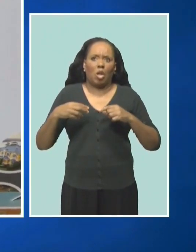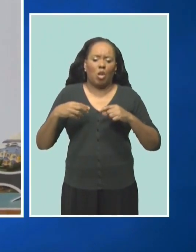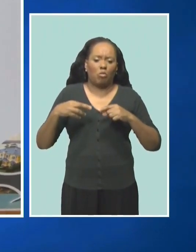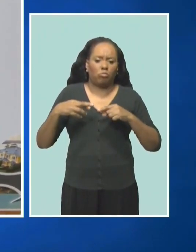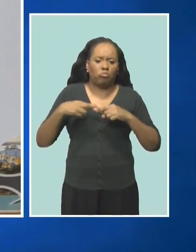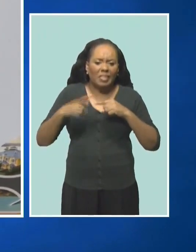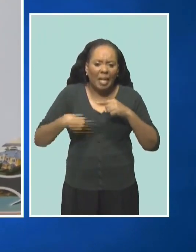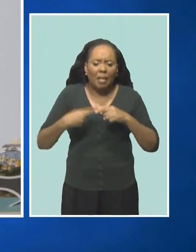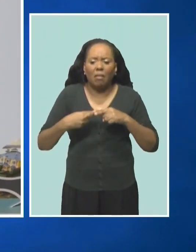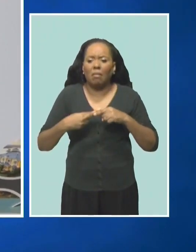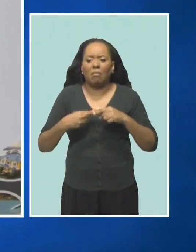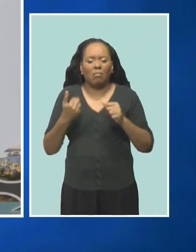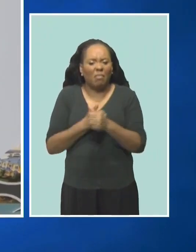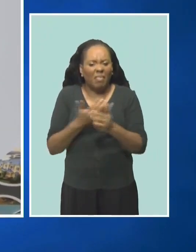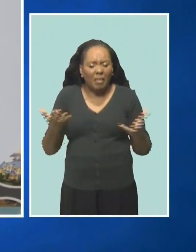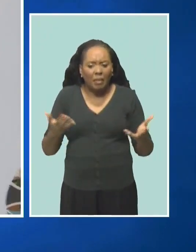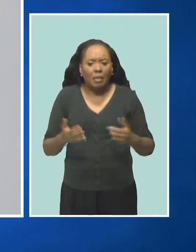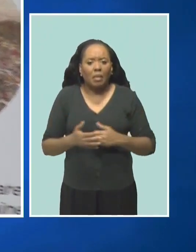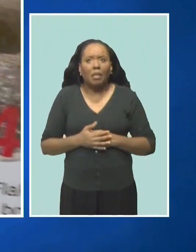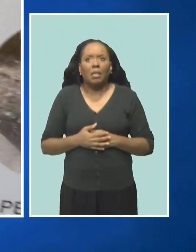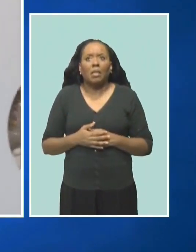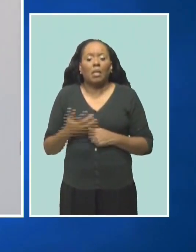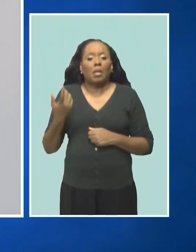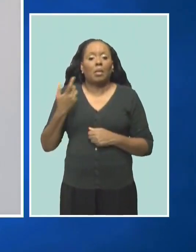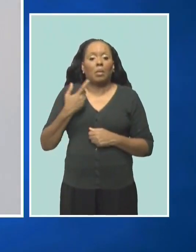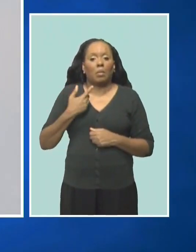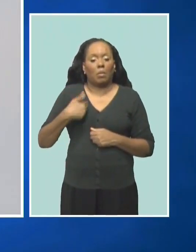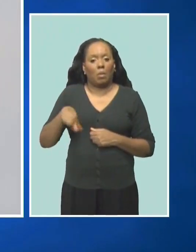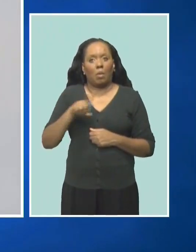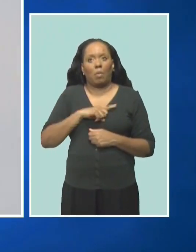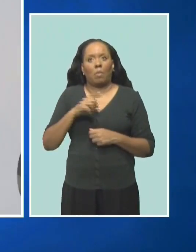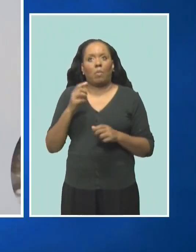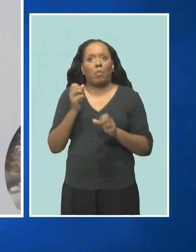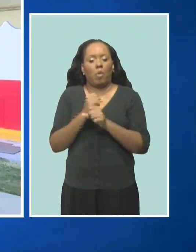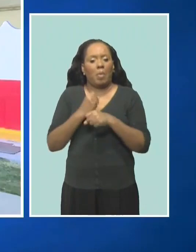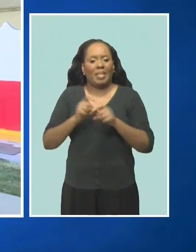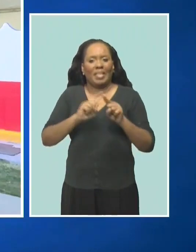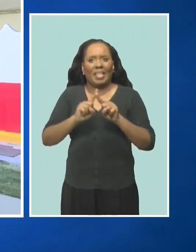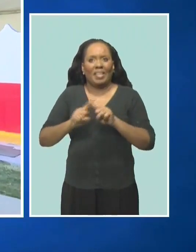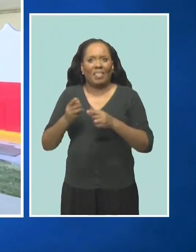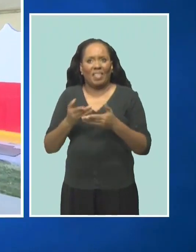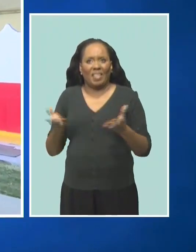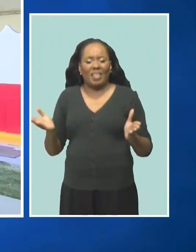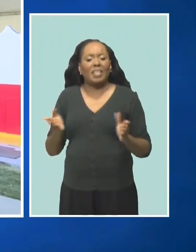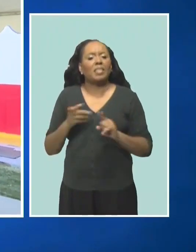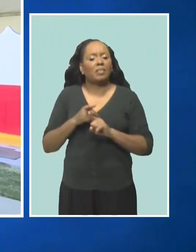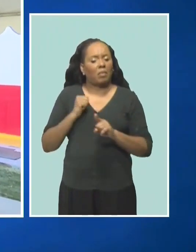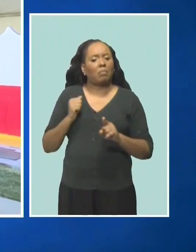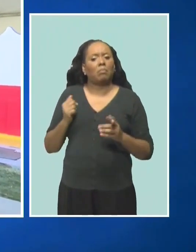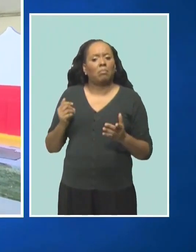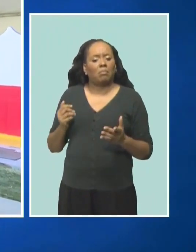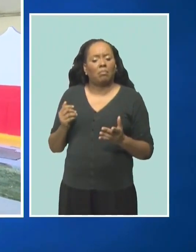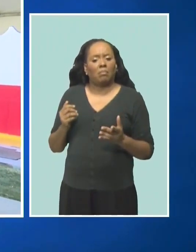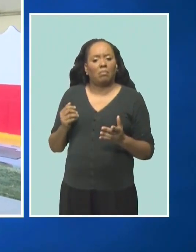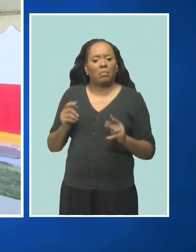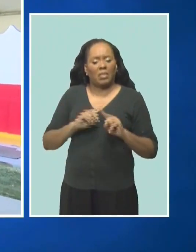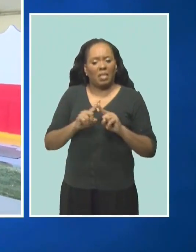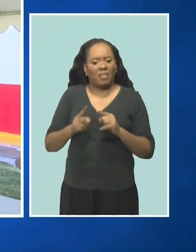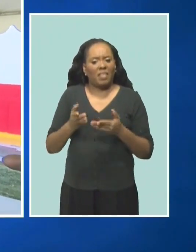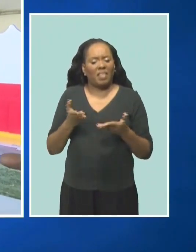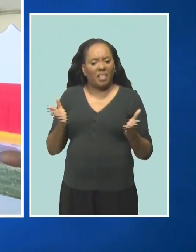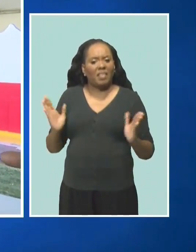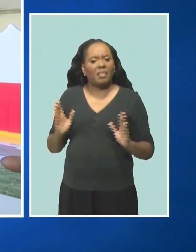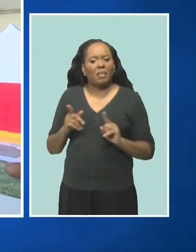To show the commitment, we even made a roof tile from the material that was collected. And that was 2000, not 2020, that